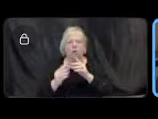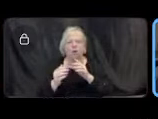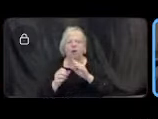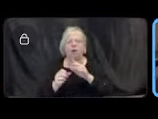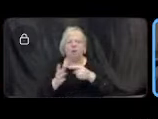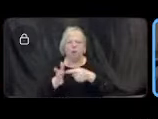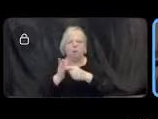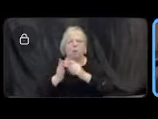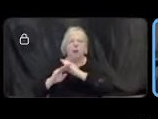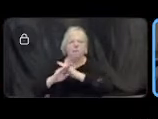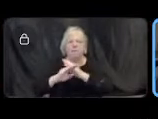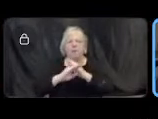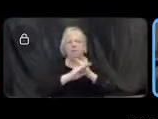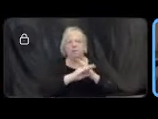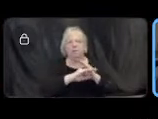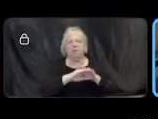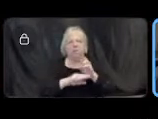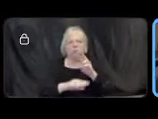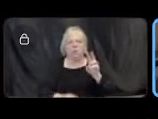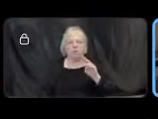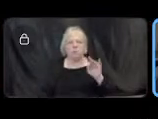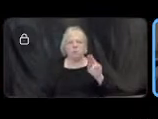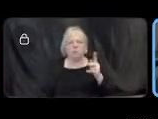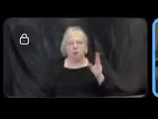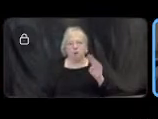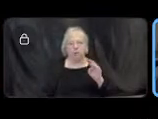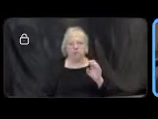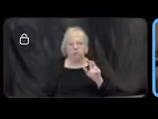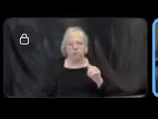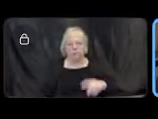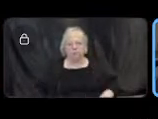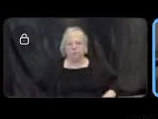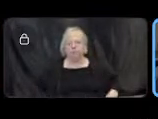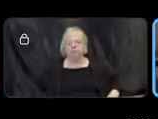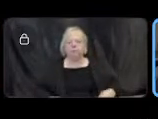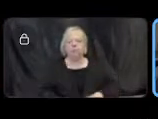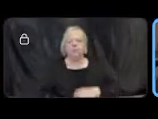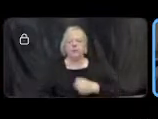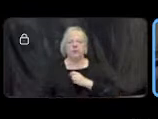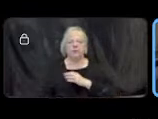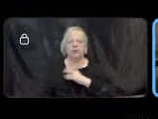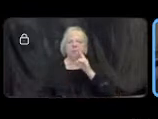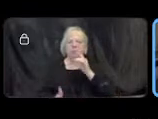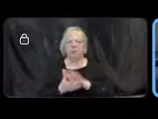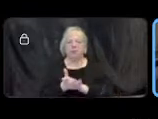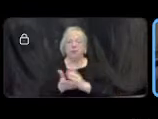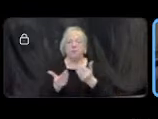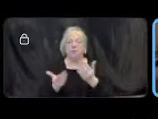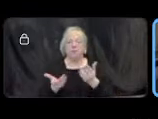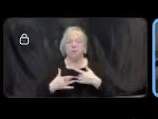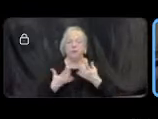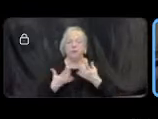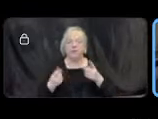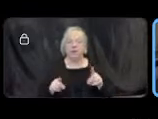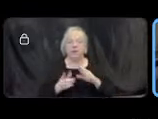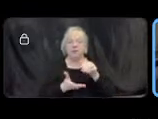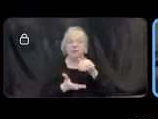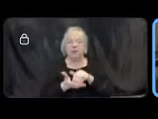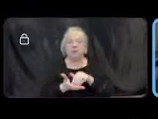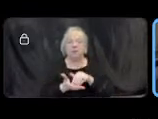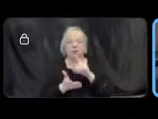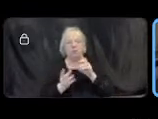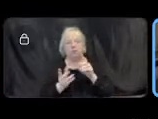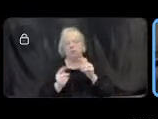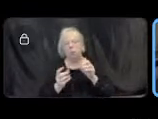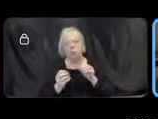landscaping along the West Markham Street and Gamble Road corridors. Staff believes the proposed event center use is too intense for